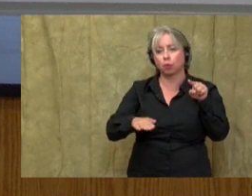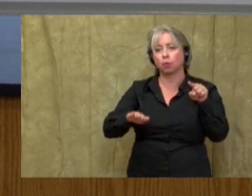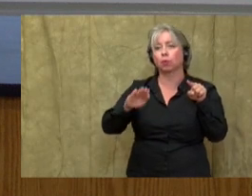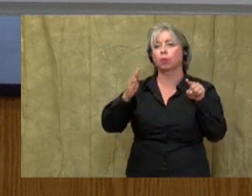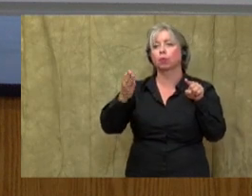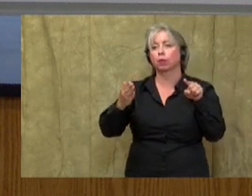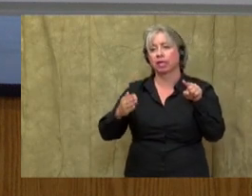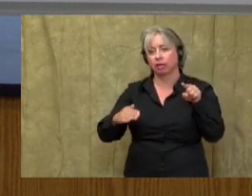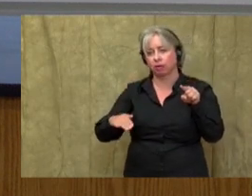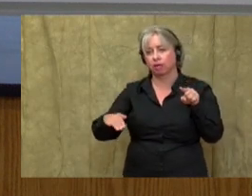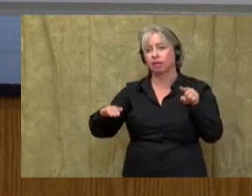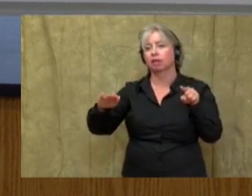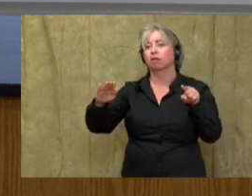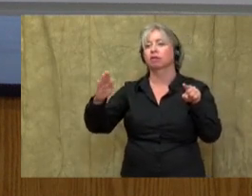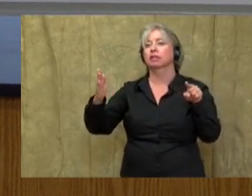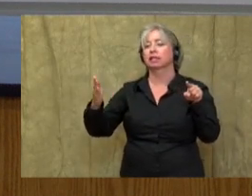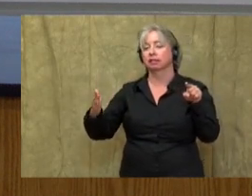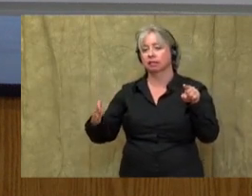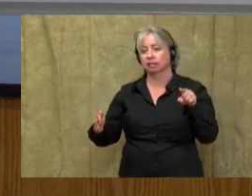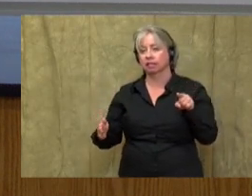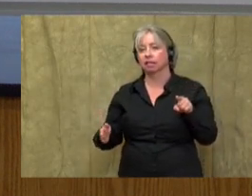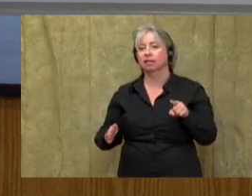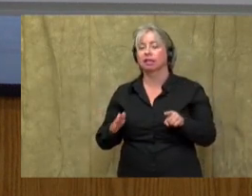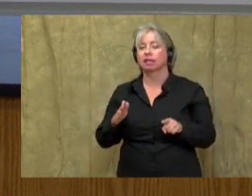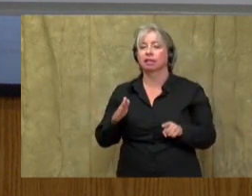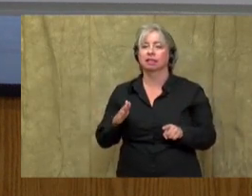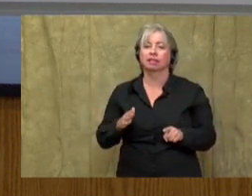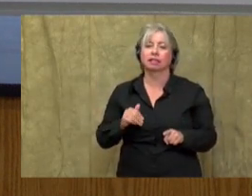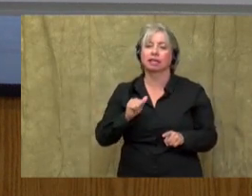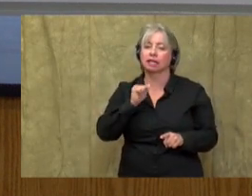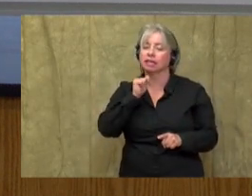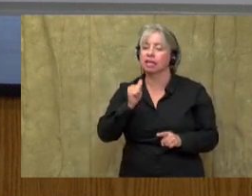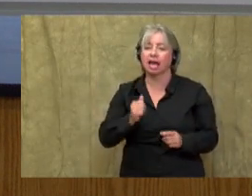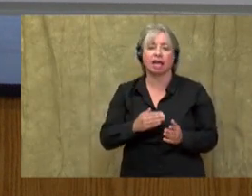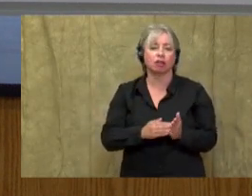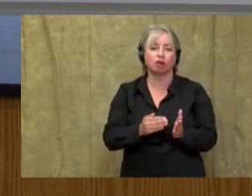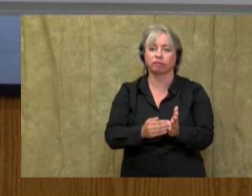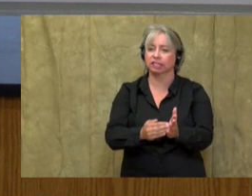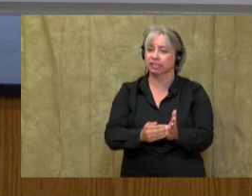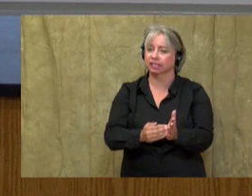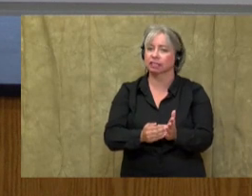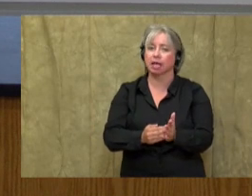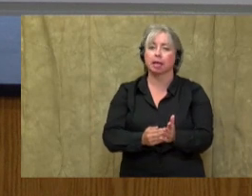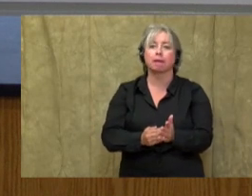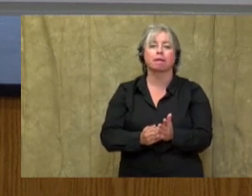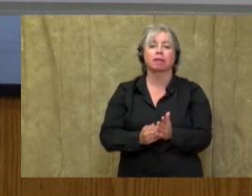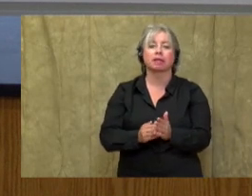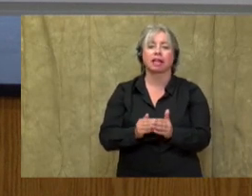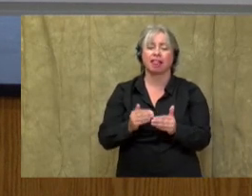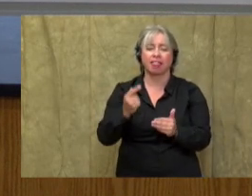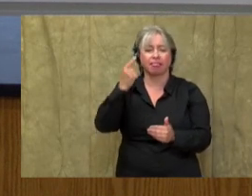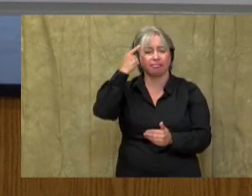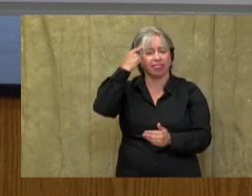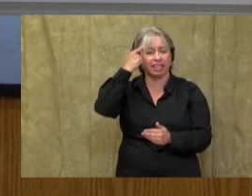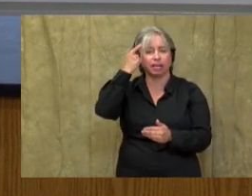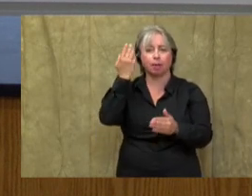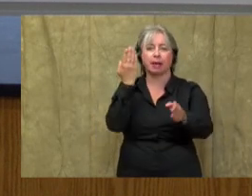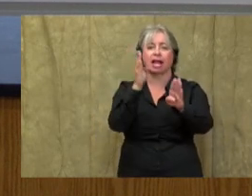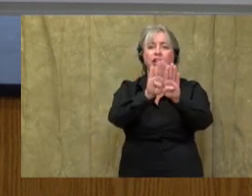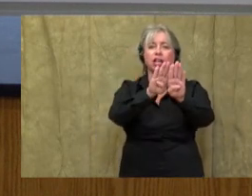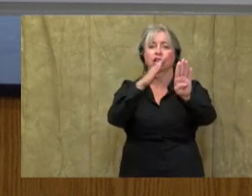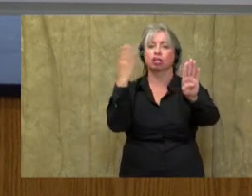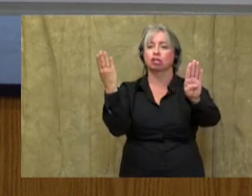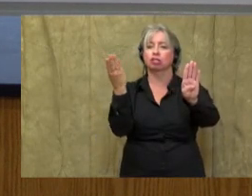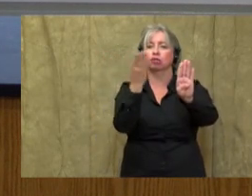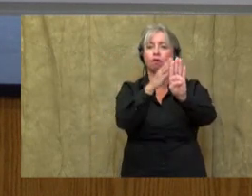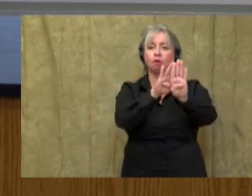wavelength that is passing less often. And the way I like to explain this is to think about a doorway. So you're in your